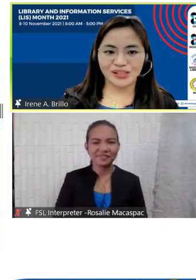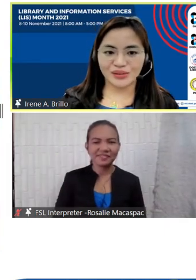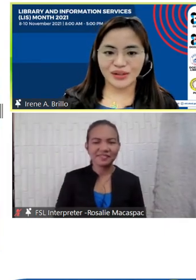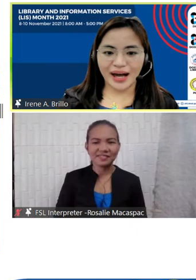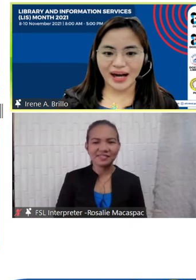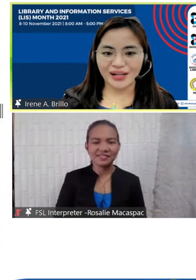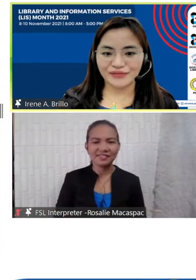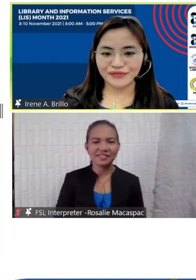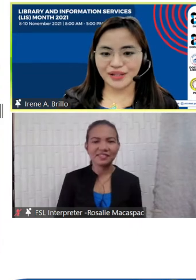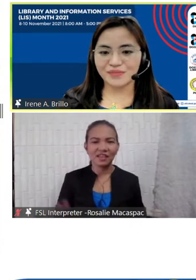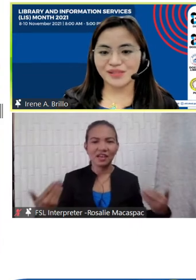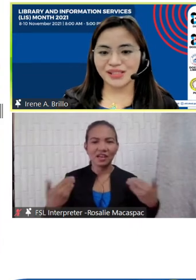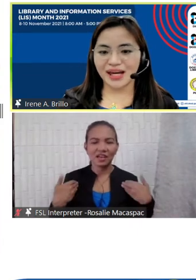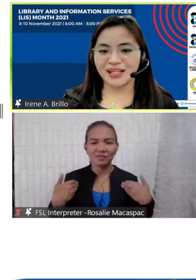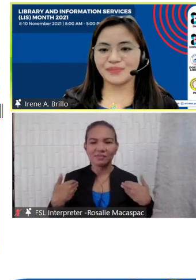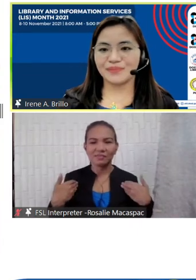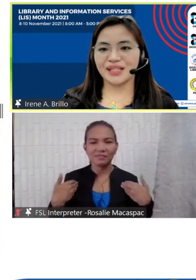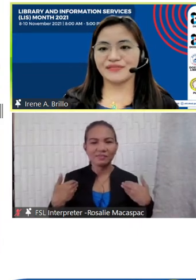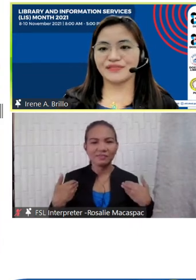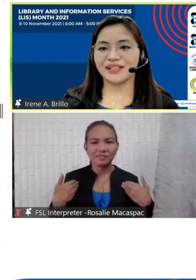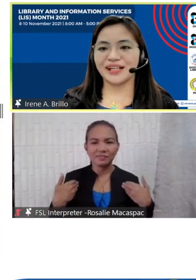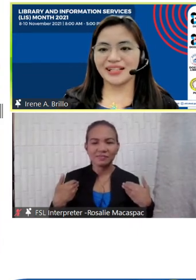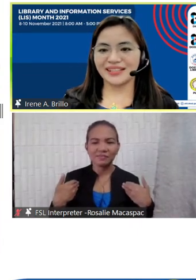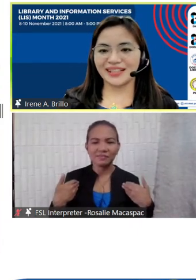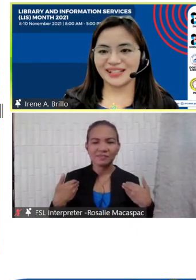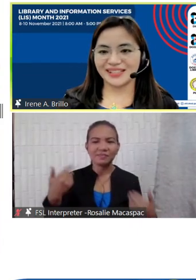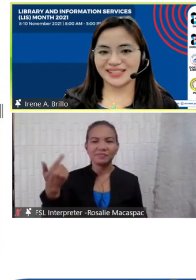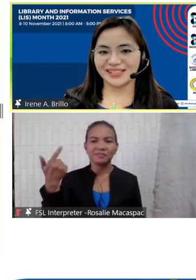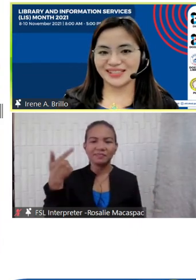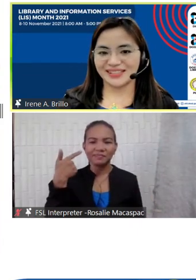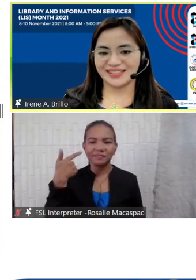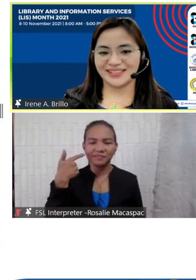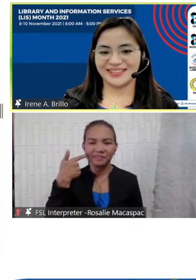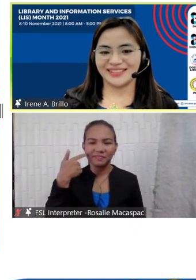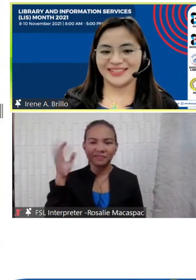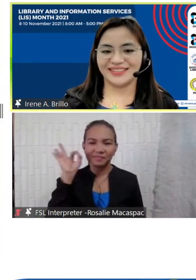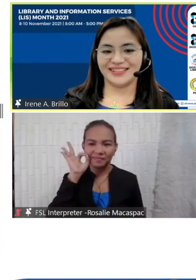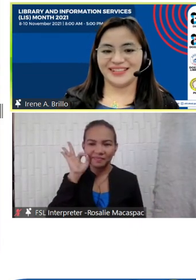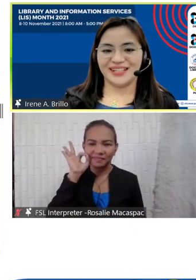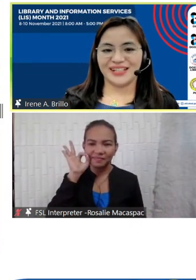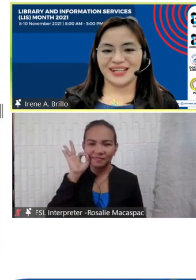We also have from Jenny B. Fernandez.